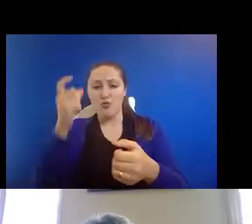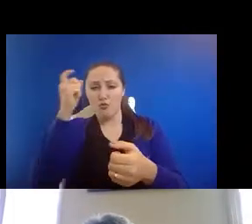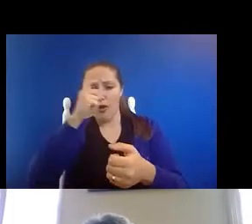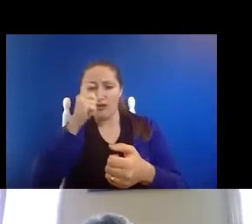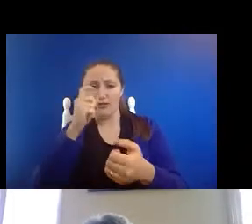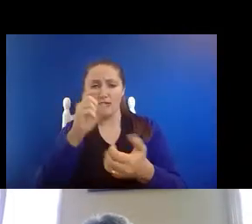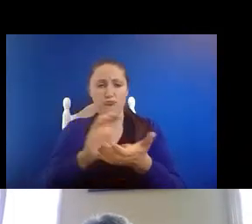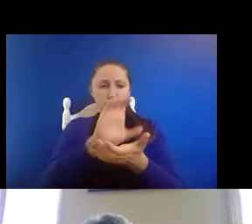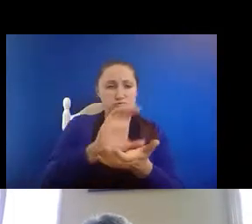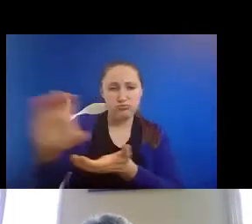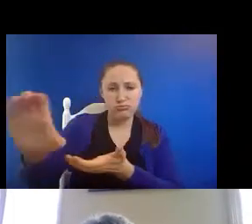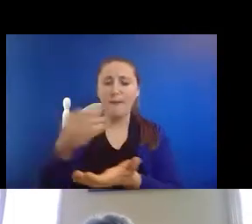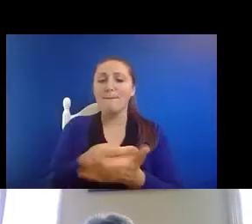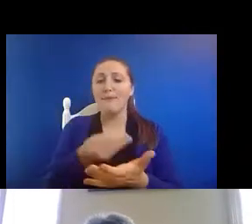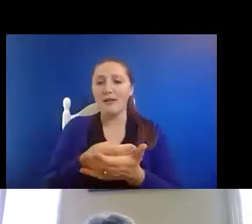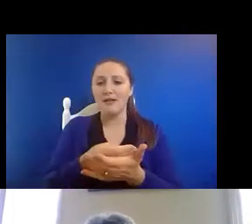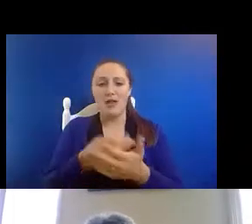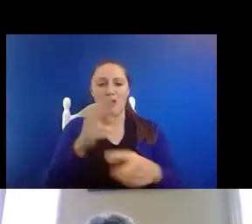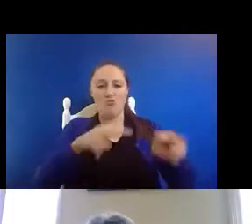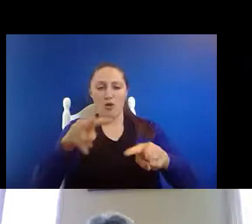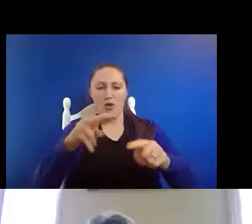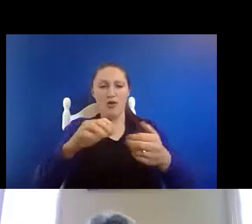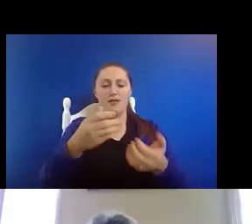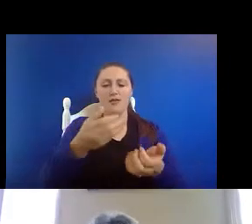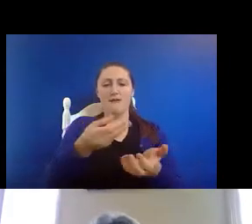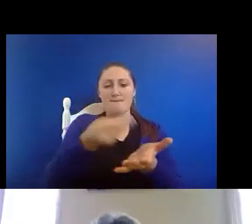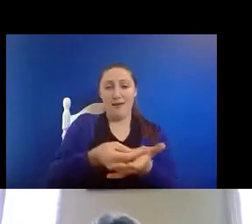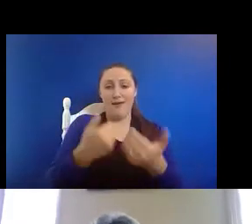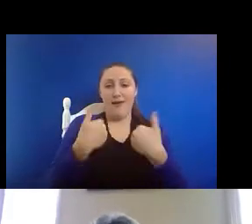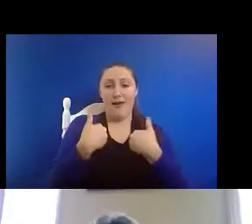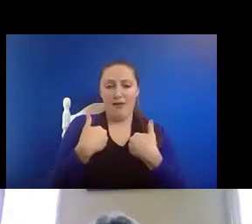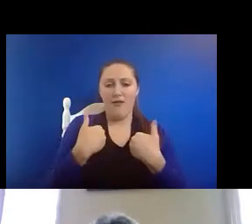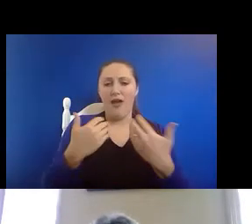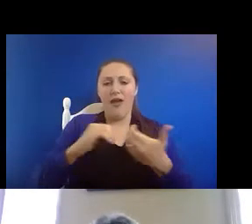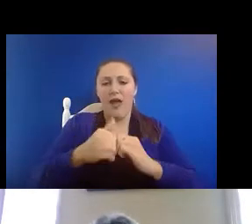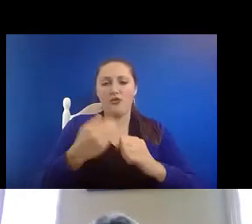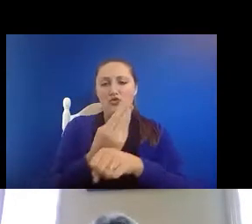and figure out how to use it better. Next slide.